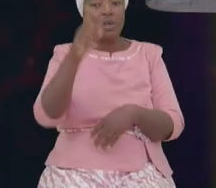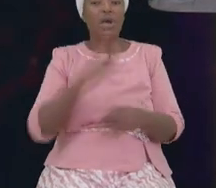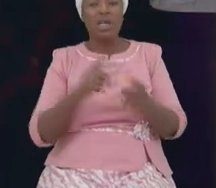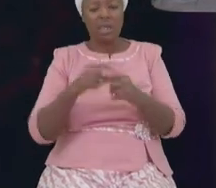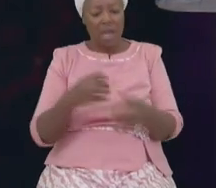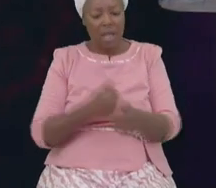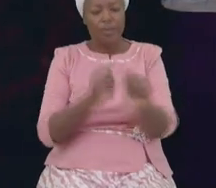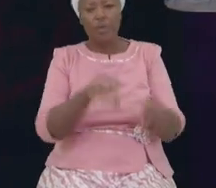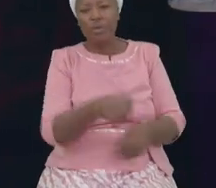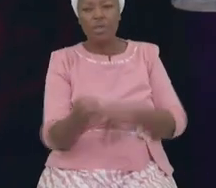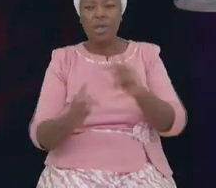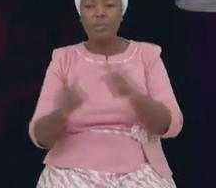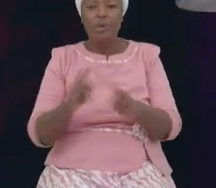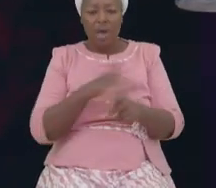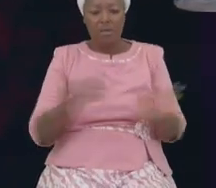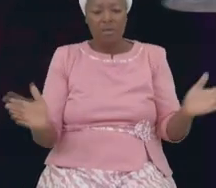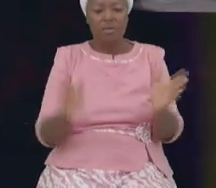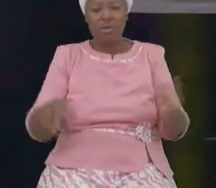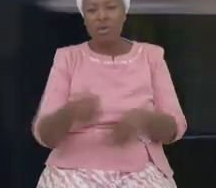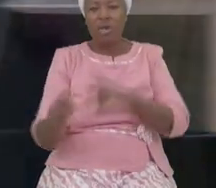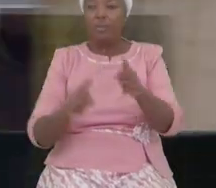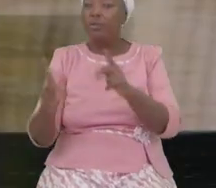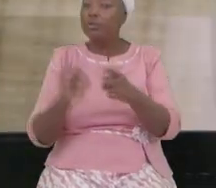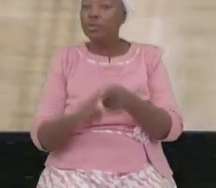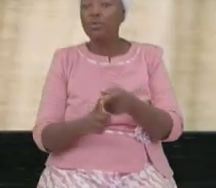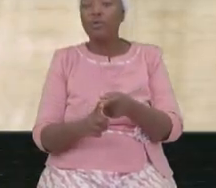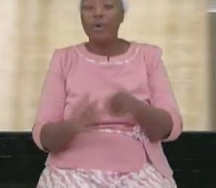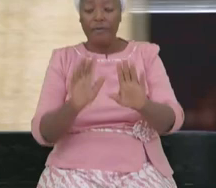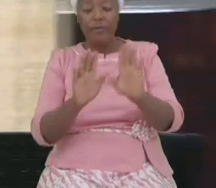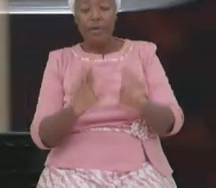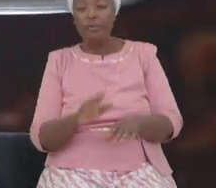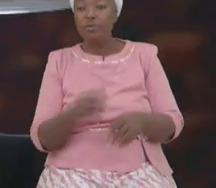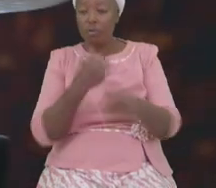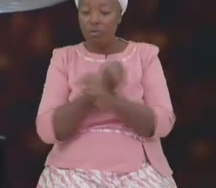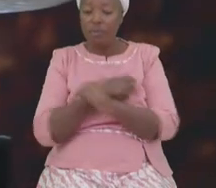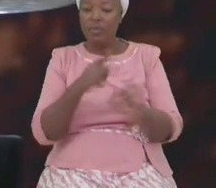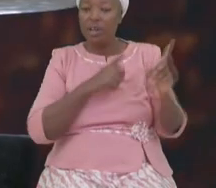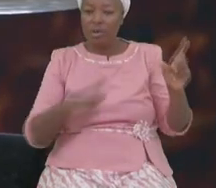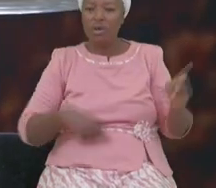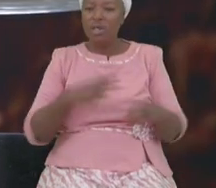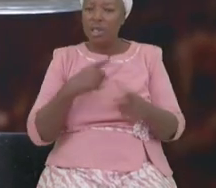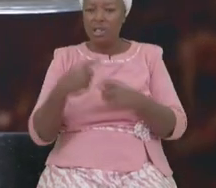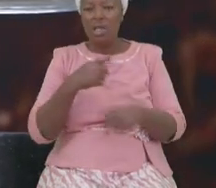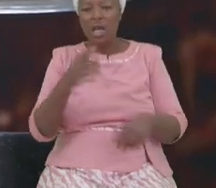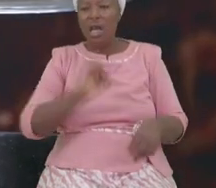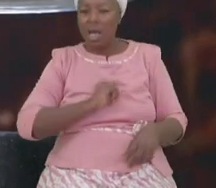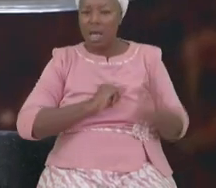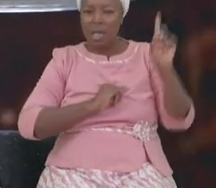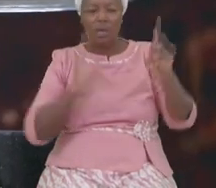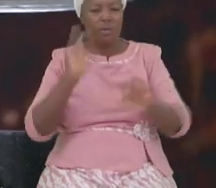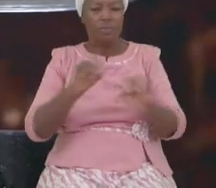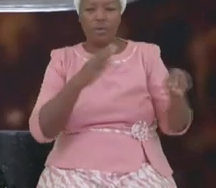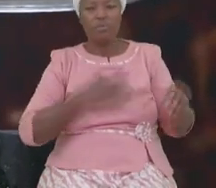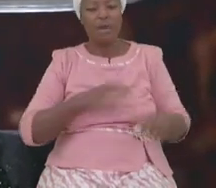other people, encouraging other people to fear the Lord. It says, I'll put my fear in